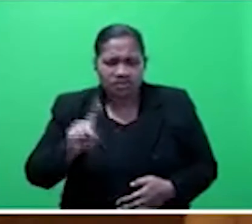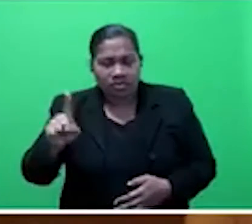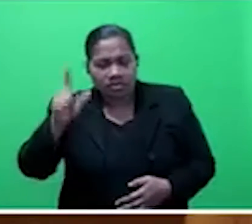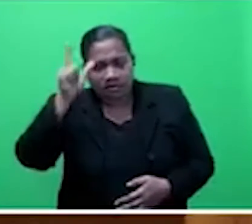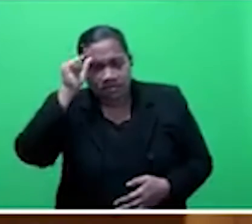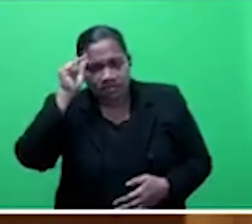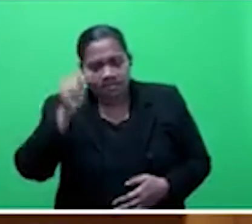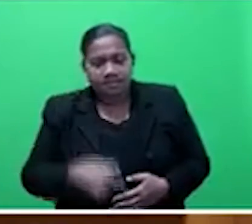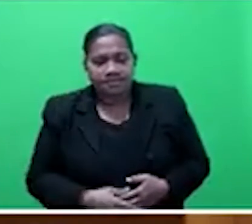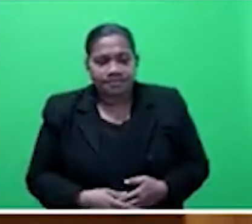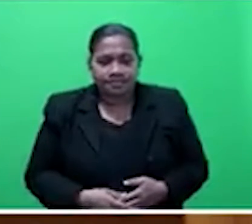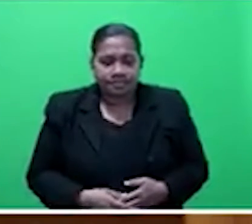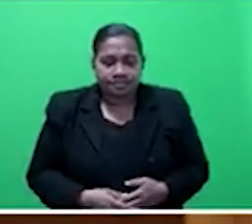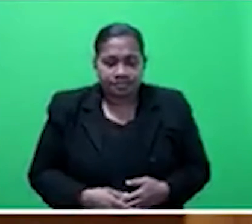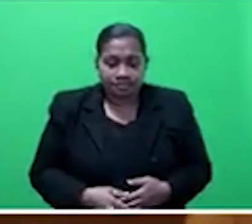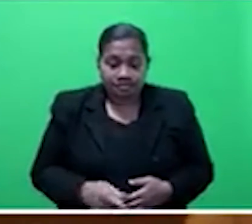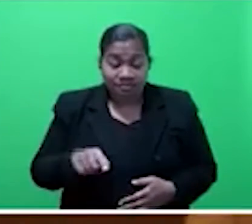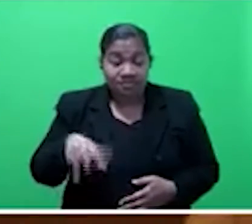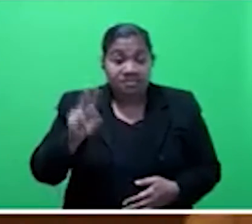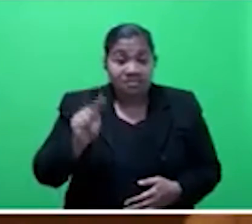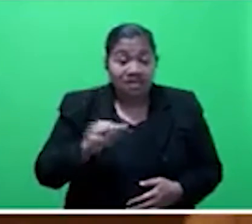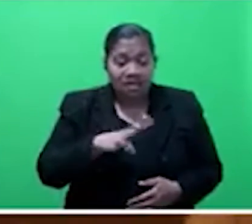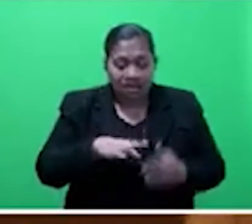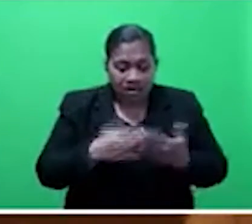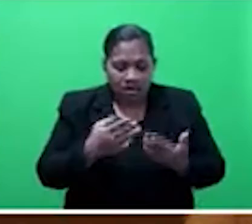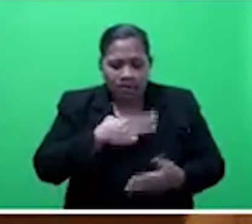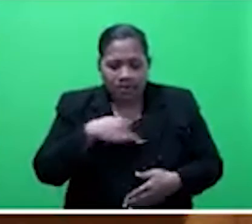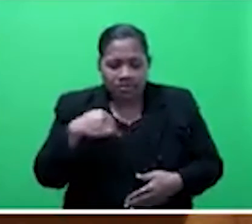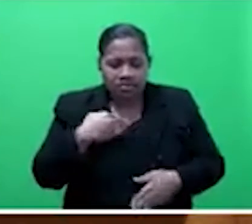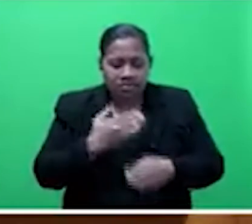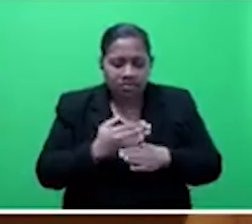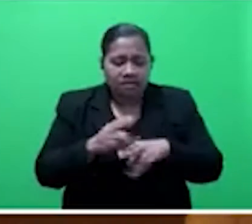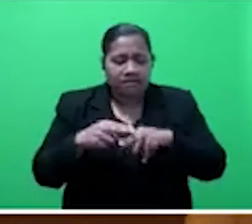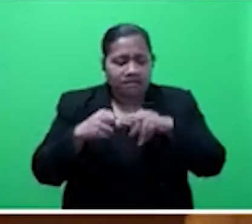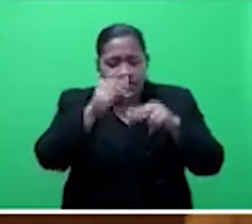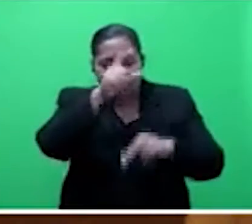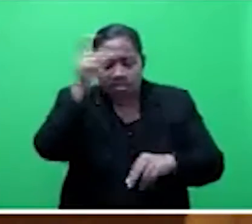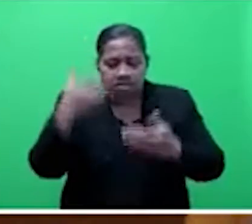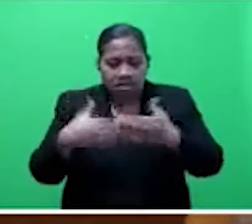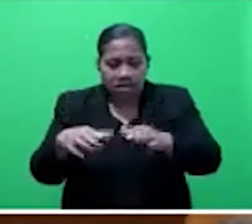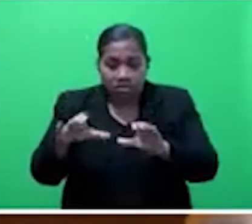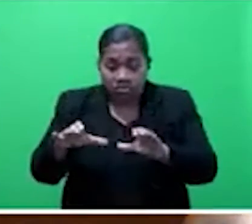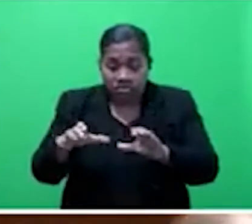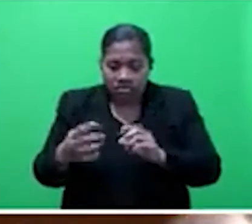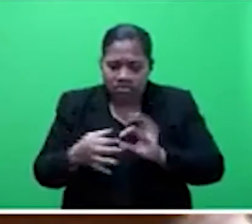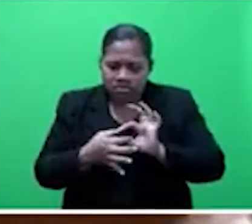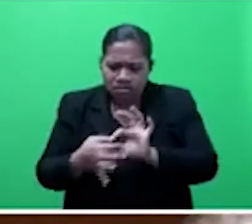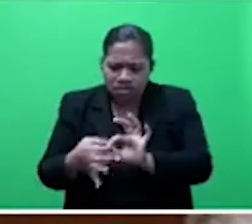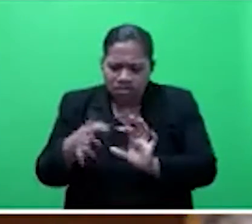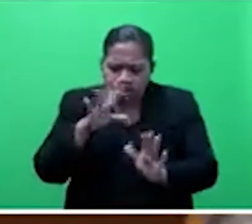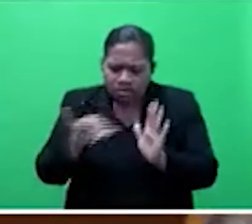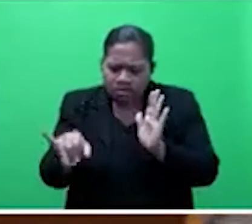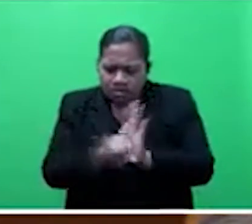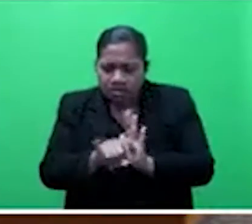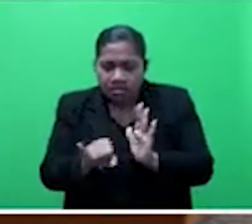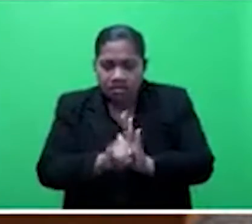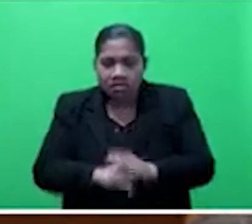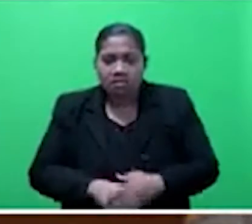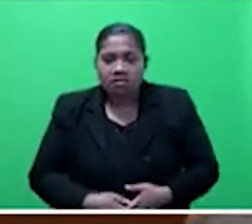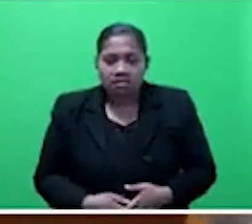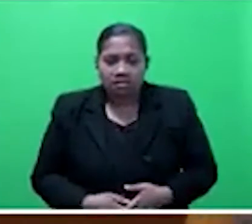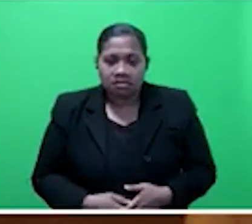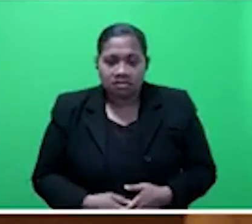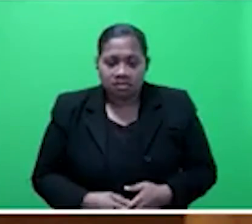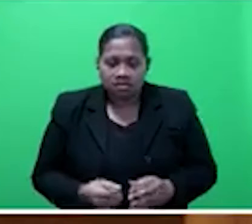this need, the ministry is working with the Fiji Nursing Council to identify the additional specialized areas of nursing